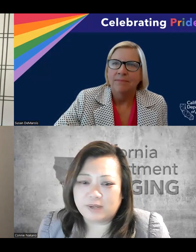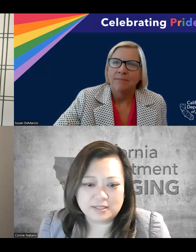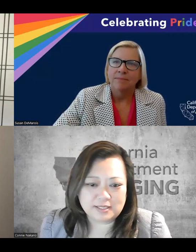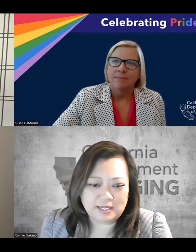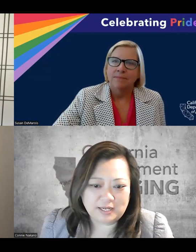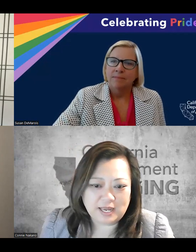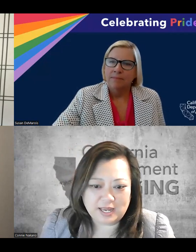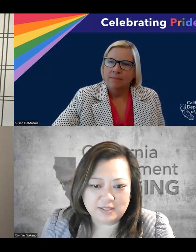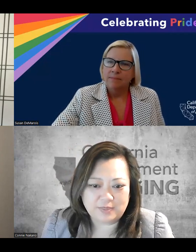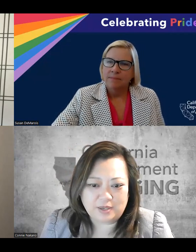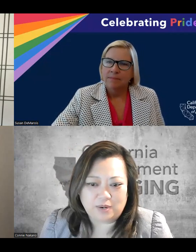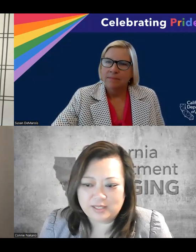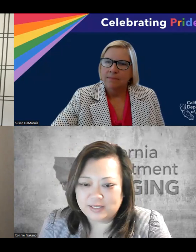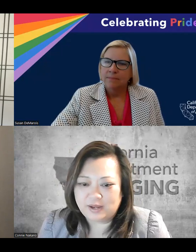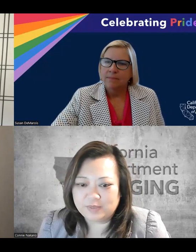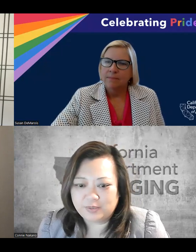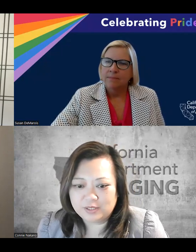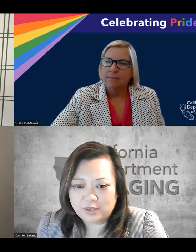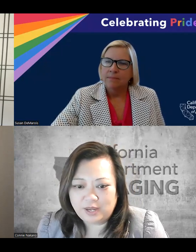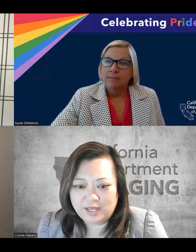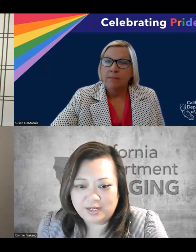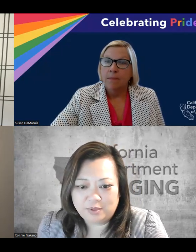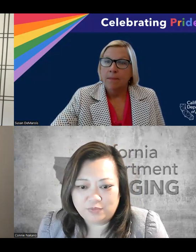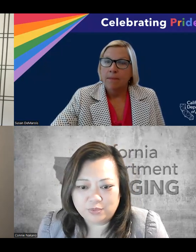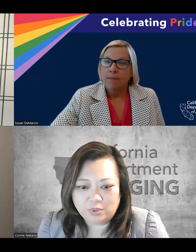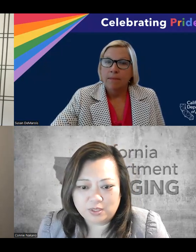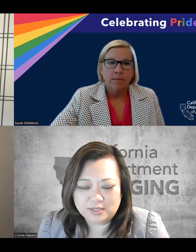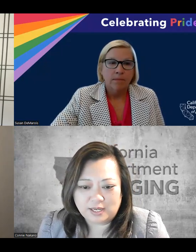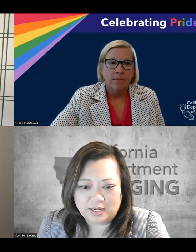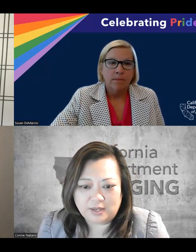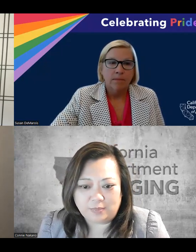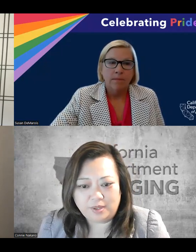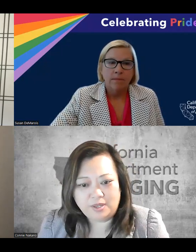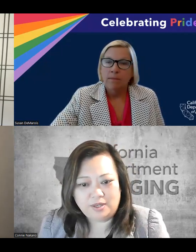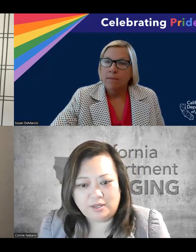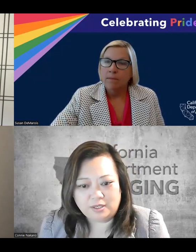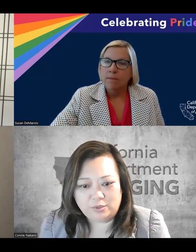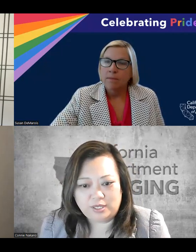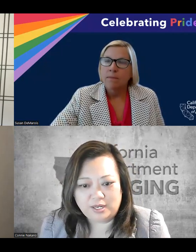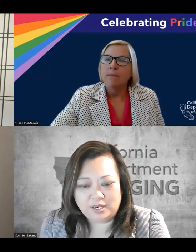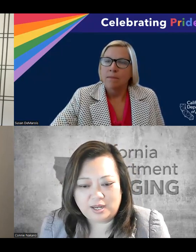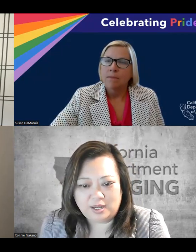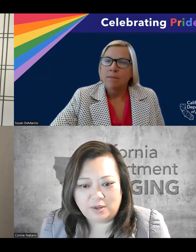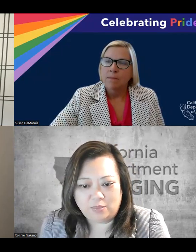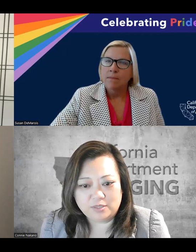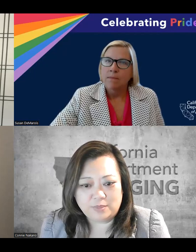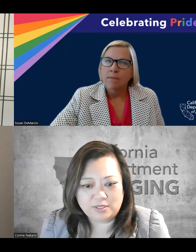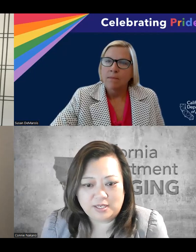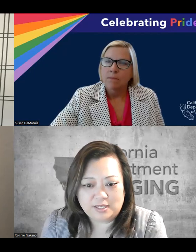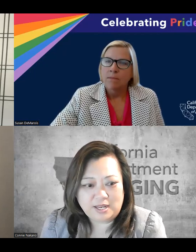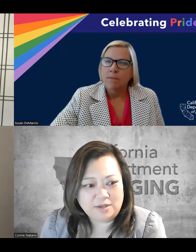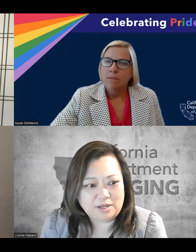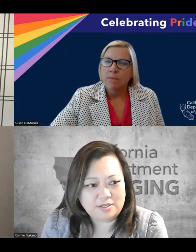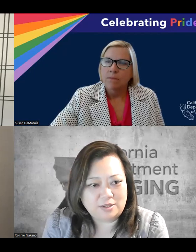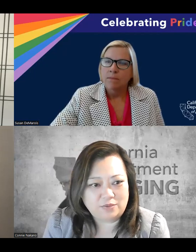And I'm not seeing any hands being raised. So let's go ahead and move towards concluding what's been